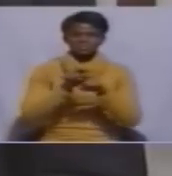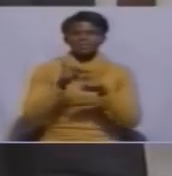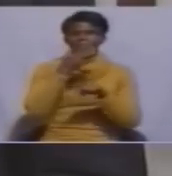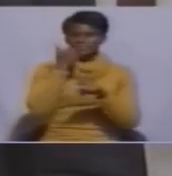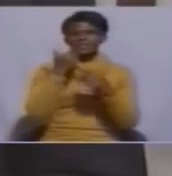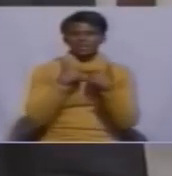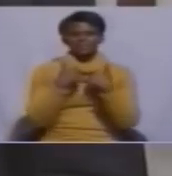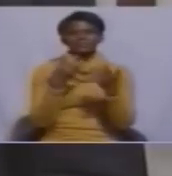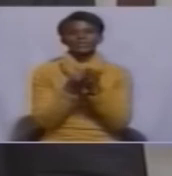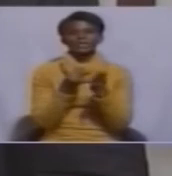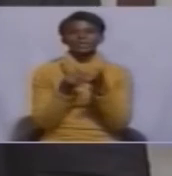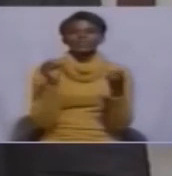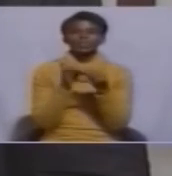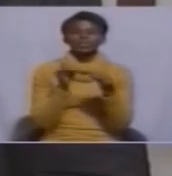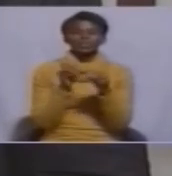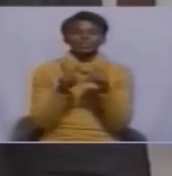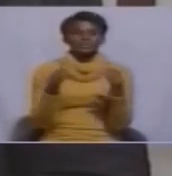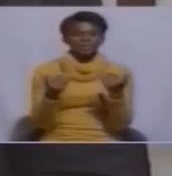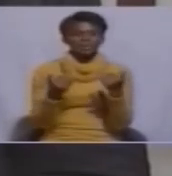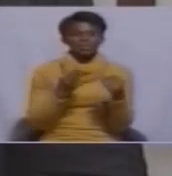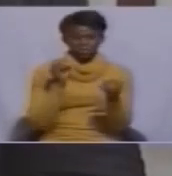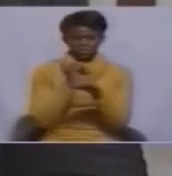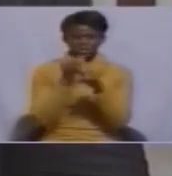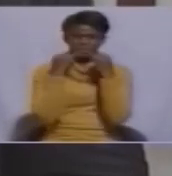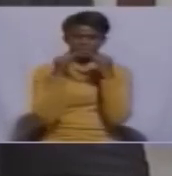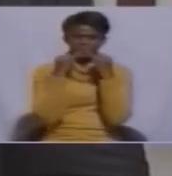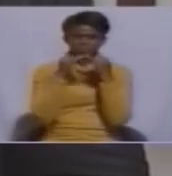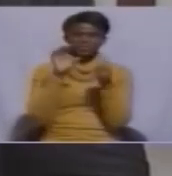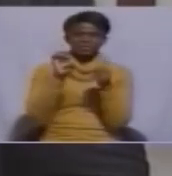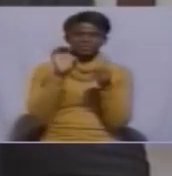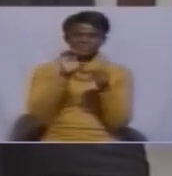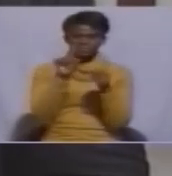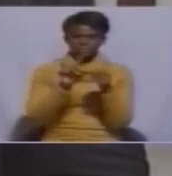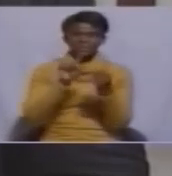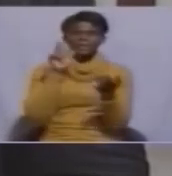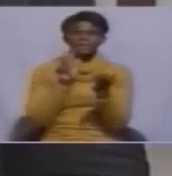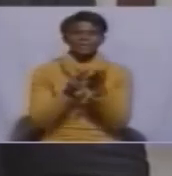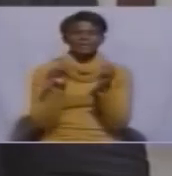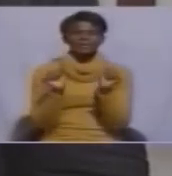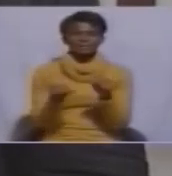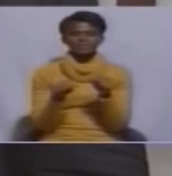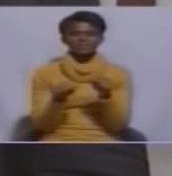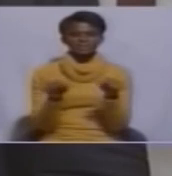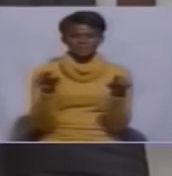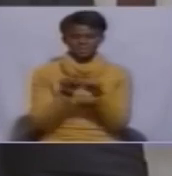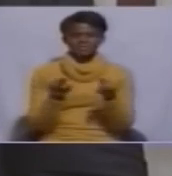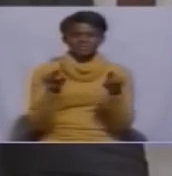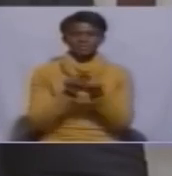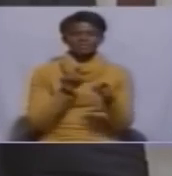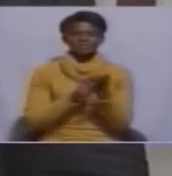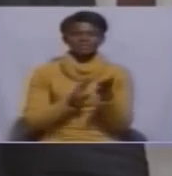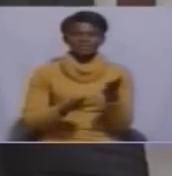have to be much more than that. But like I said, these are fees which the Electoral Commission came up with. I believe that with